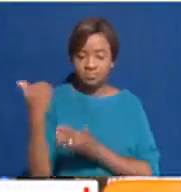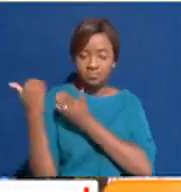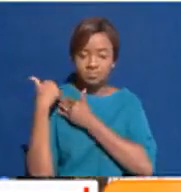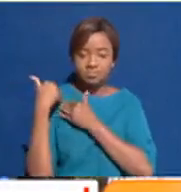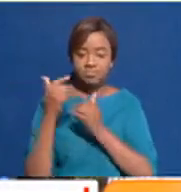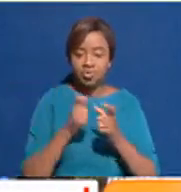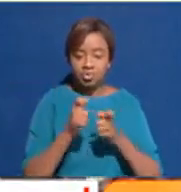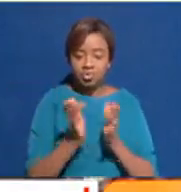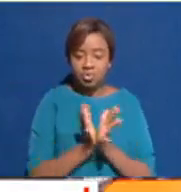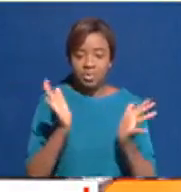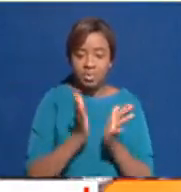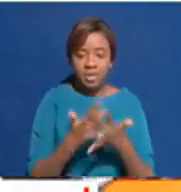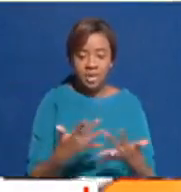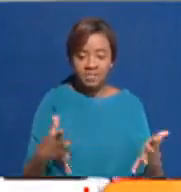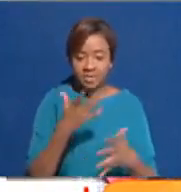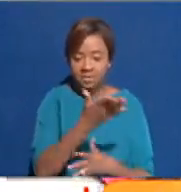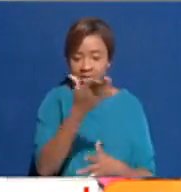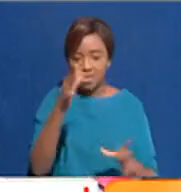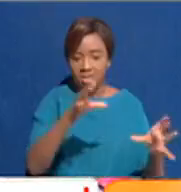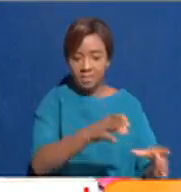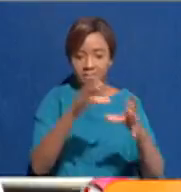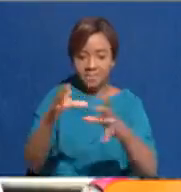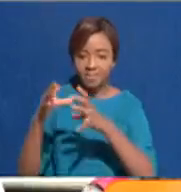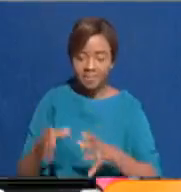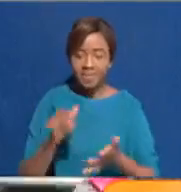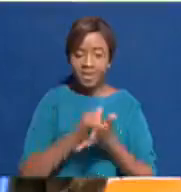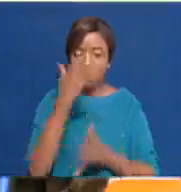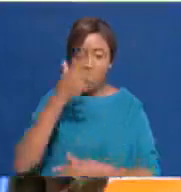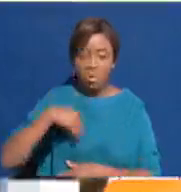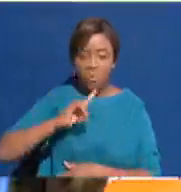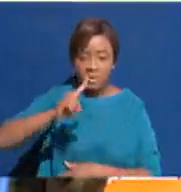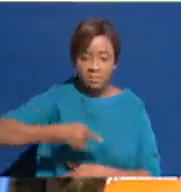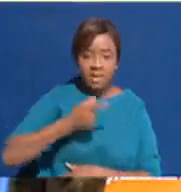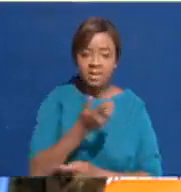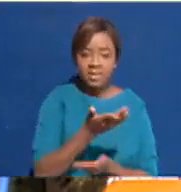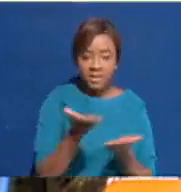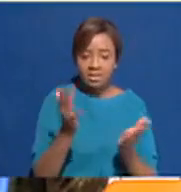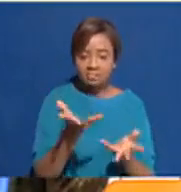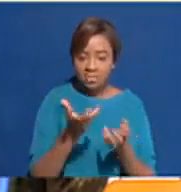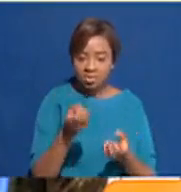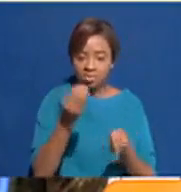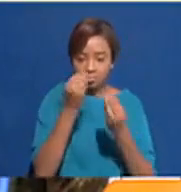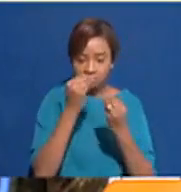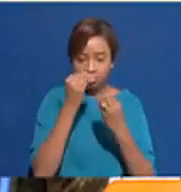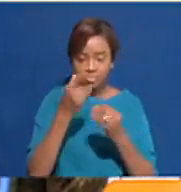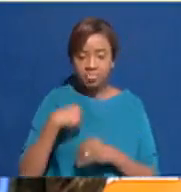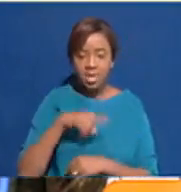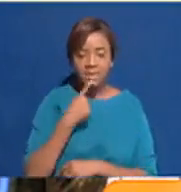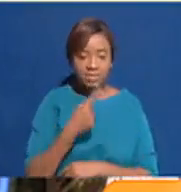in the communities. So that is what we are demanding, that we need to be told. Where are these 200,000